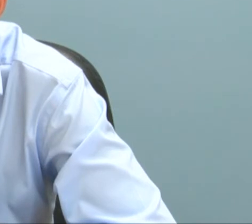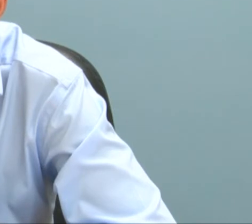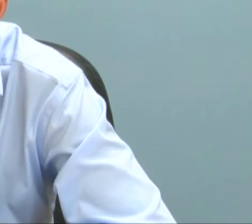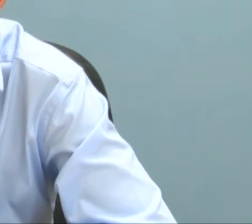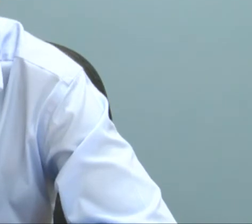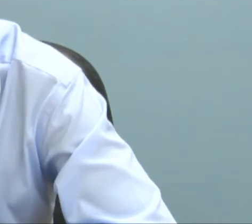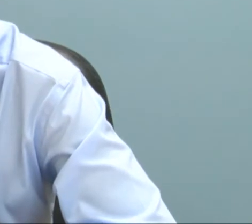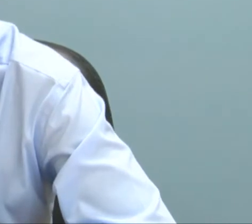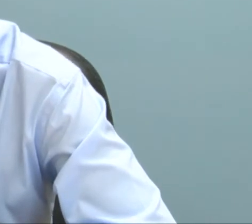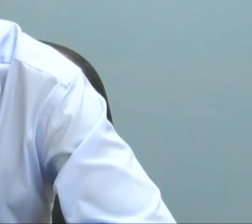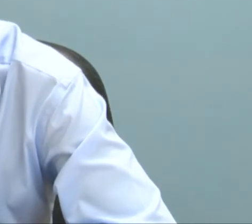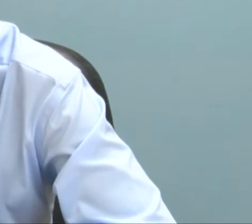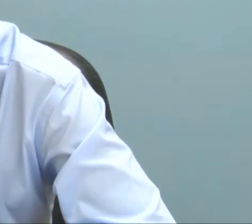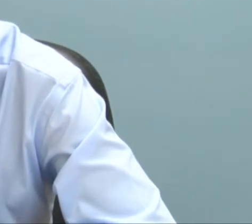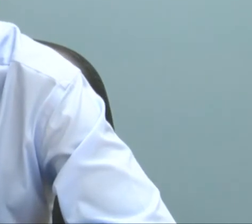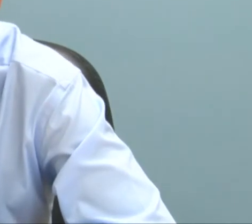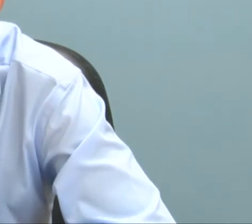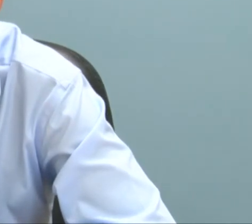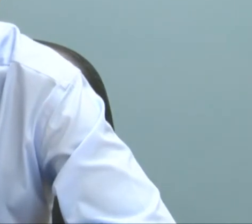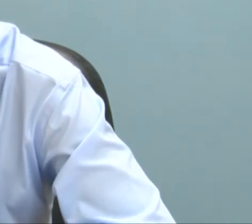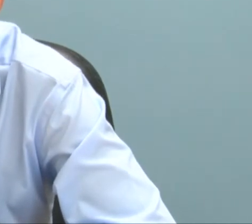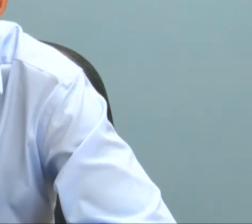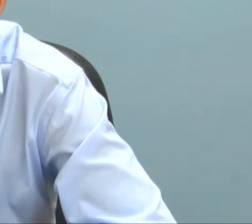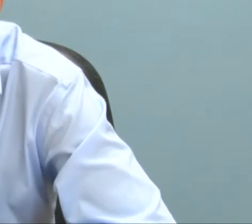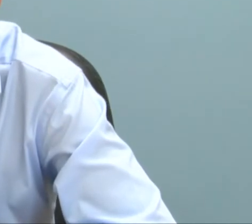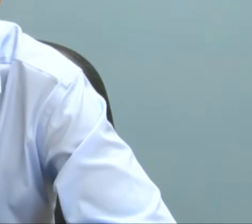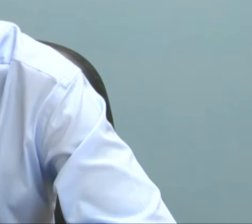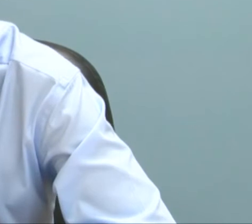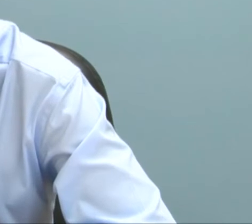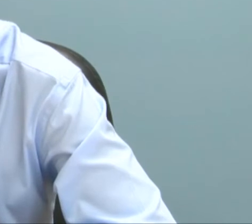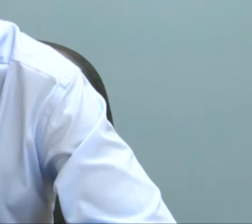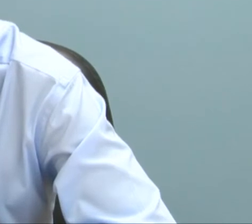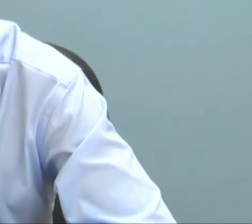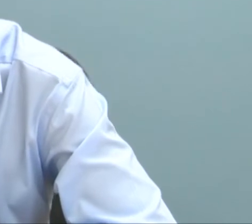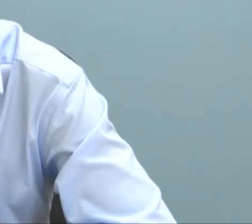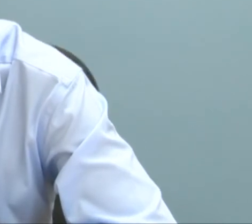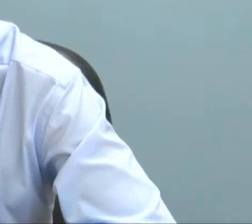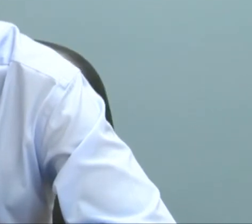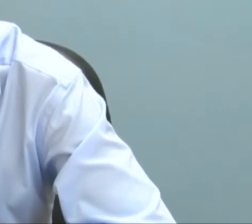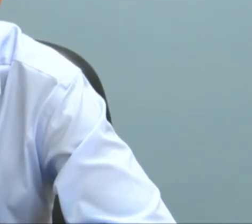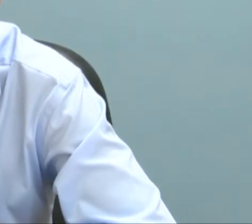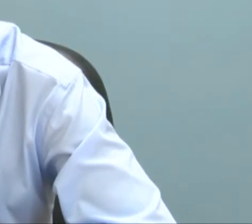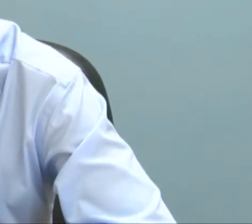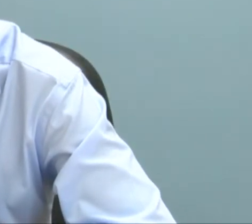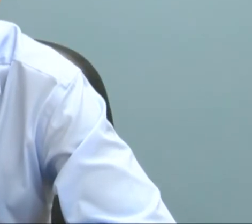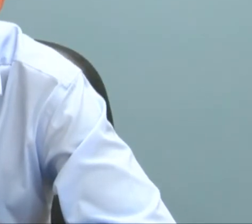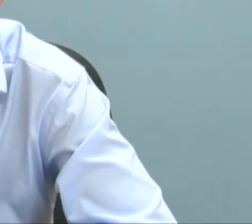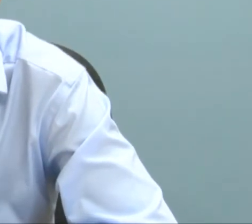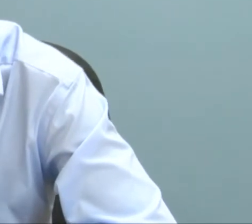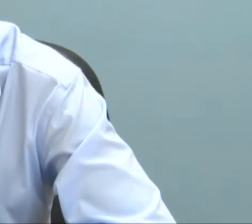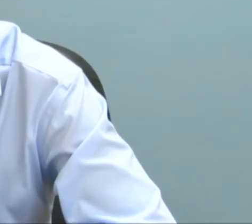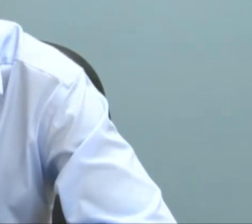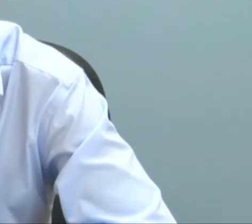for all financial assets, including stocks. Okay, so there is a psychological adjustment that all investors need to make,